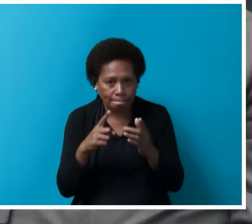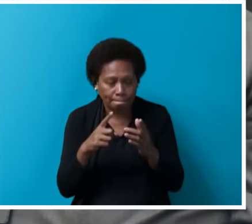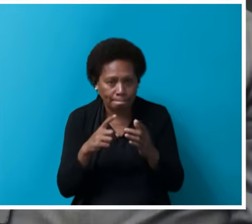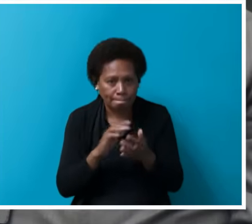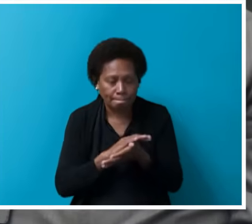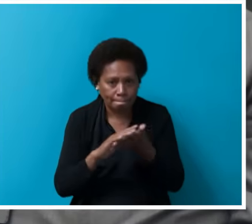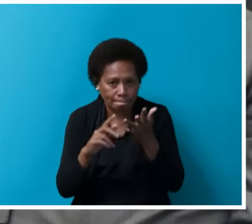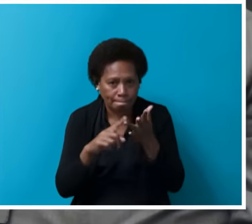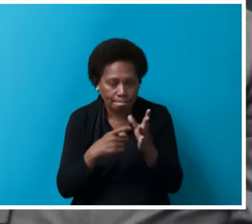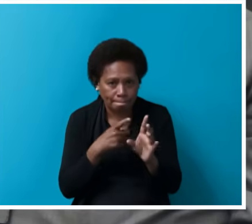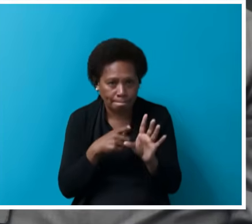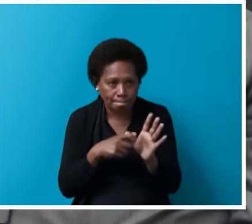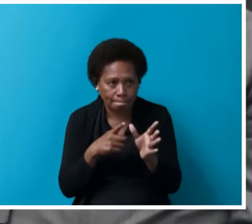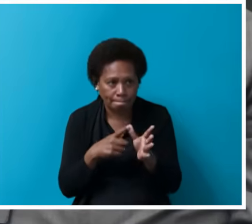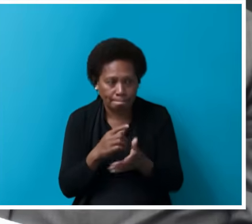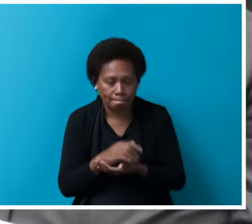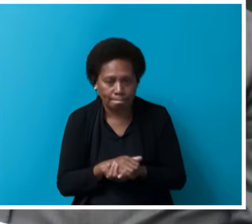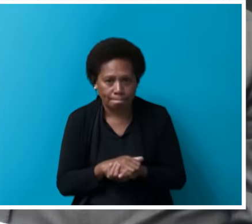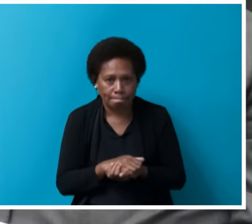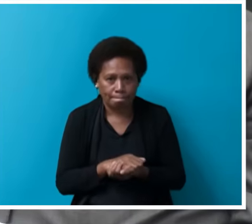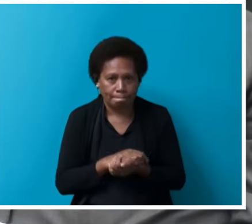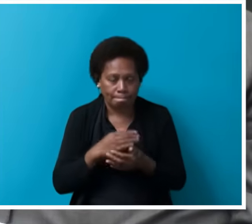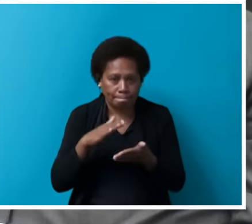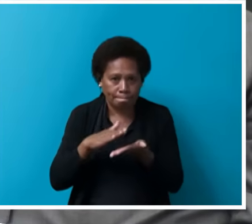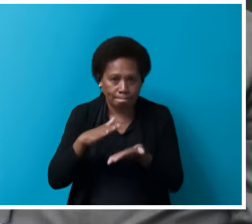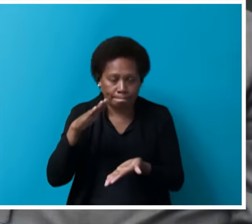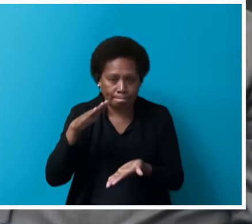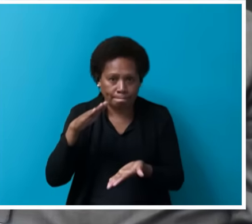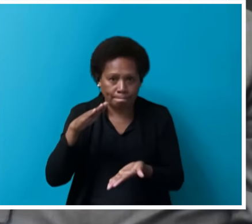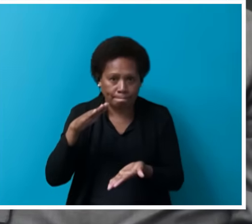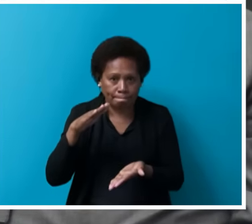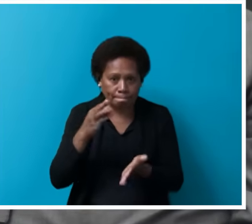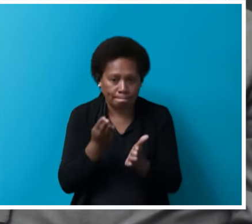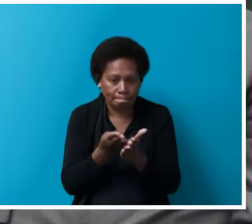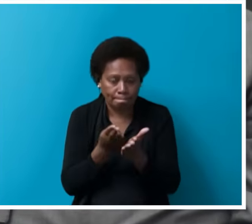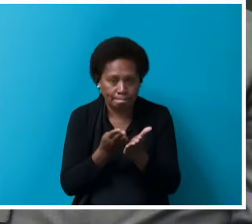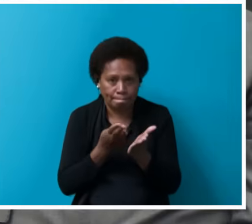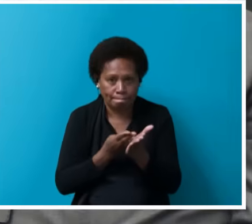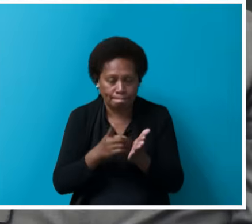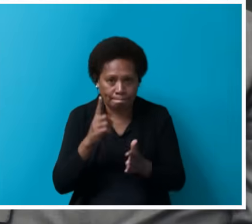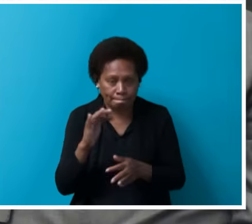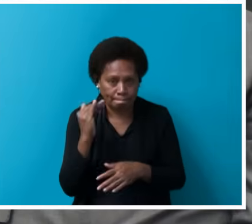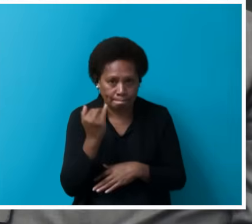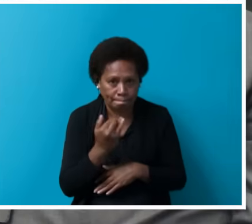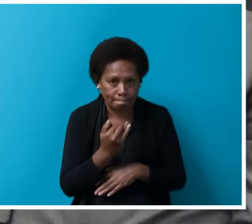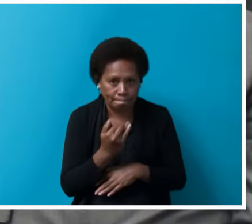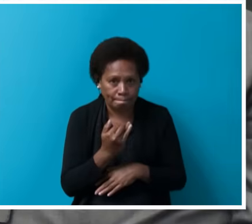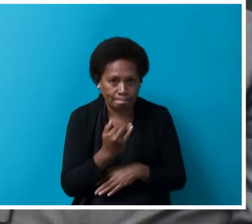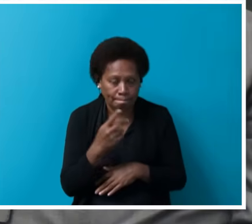We've increased the budget for SMEs from 120 to 160 million.